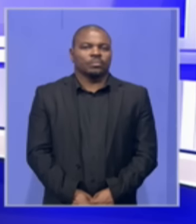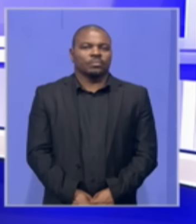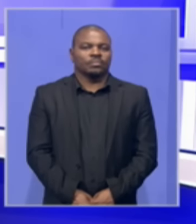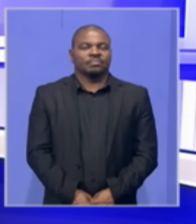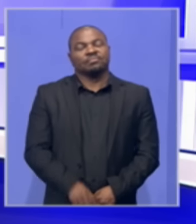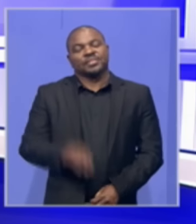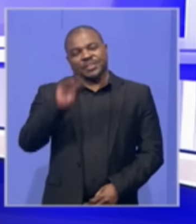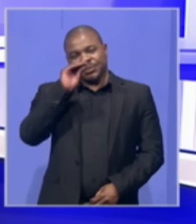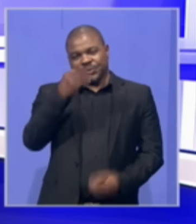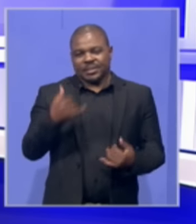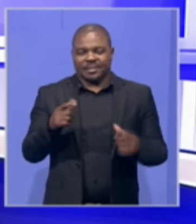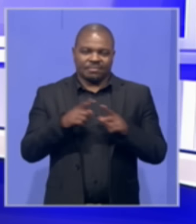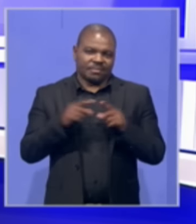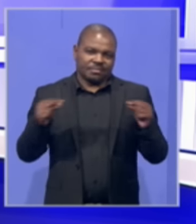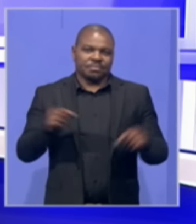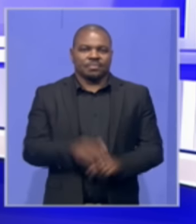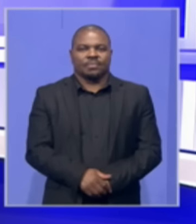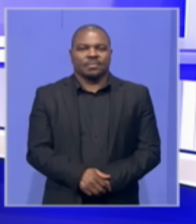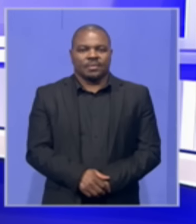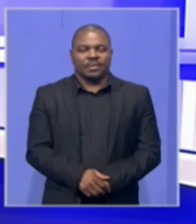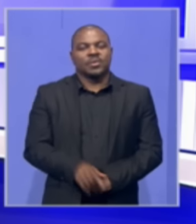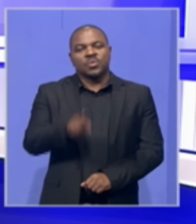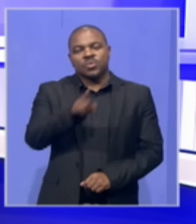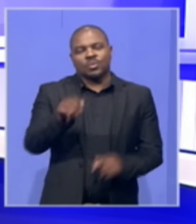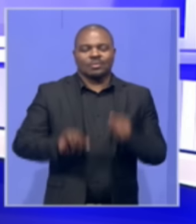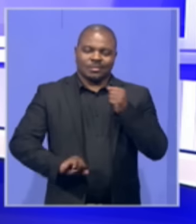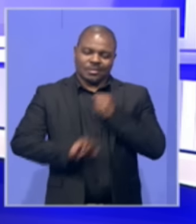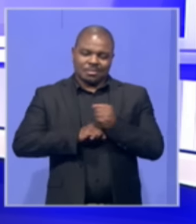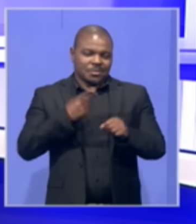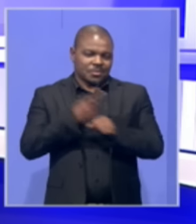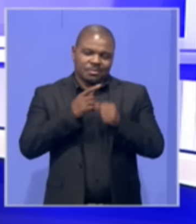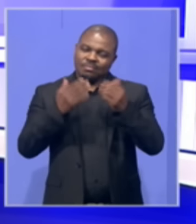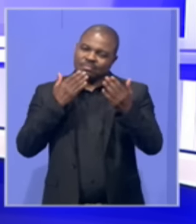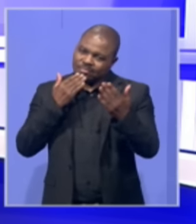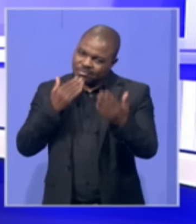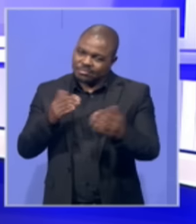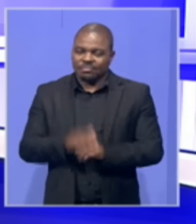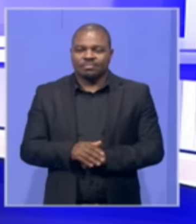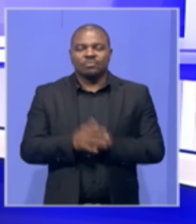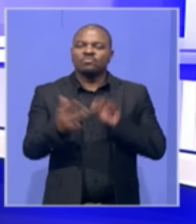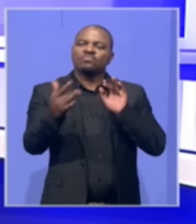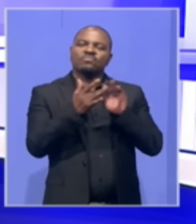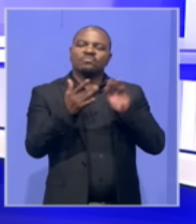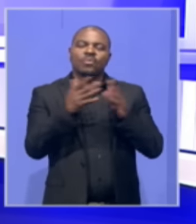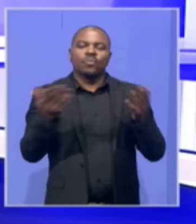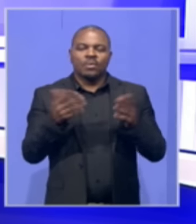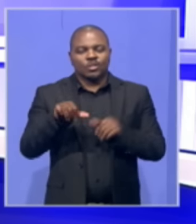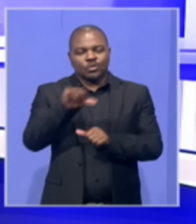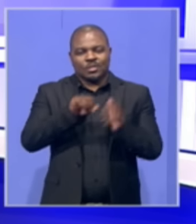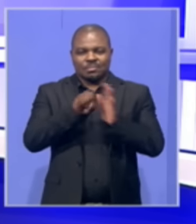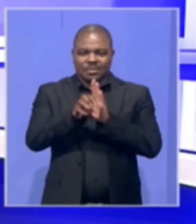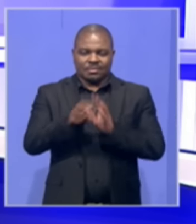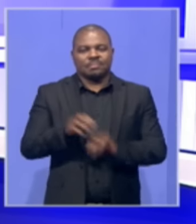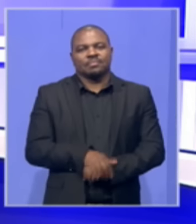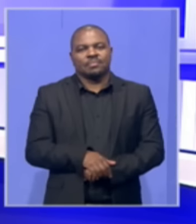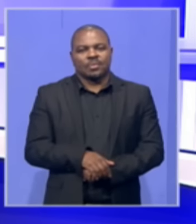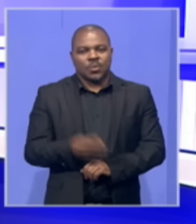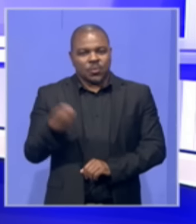Di ne di le kalo tsa maitseboeng ano, re lebogela ke monokeng ya gago. Ikgolaganye le rona mo WhatsApp, Facebook, YouTube le